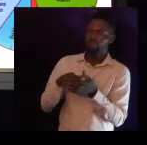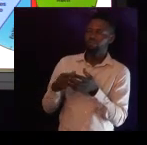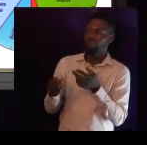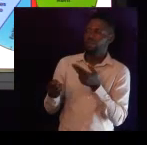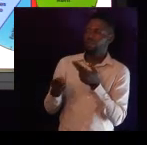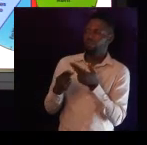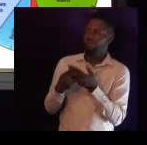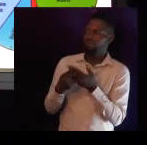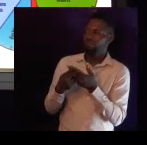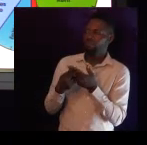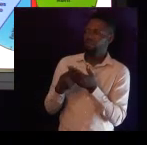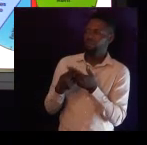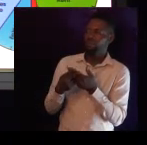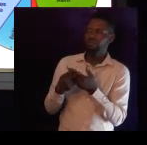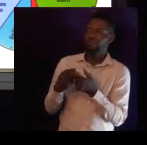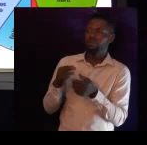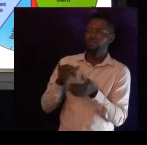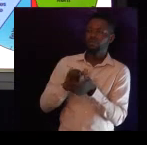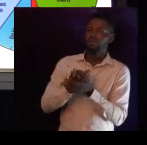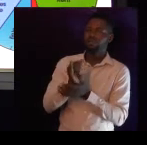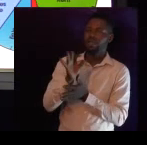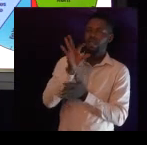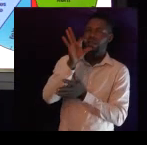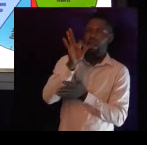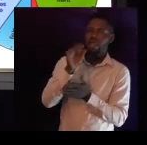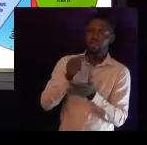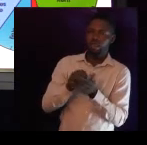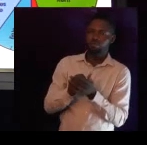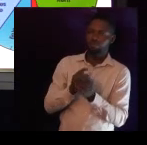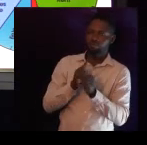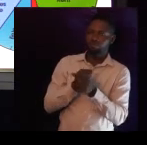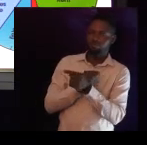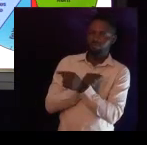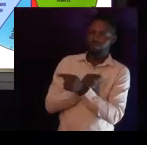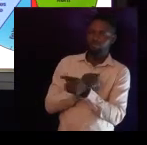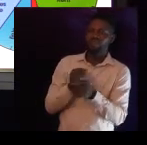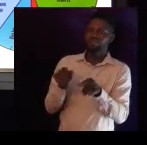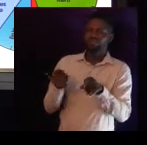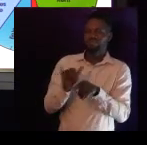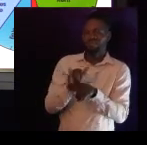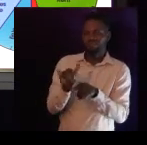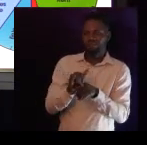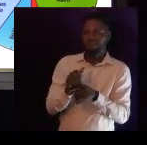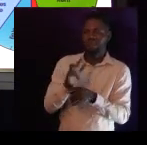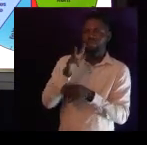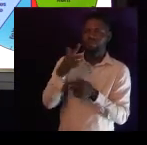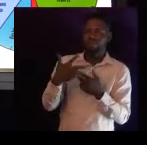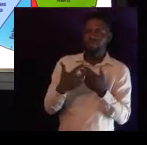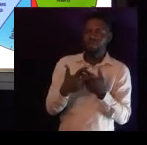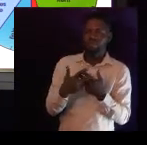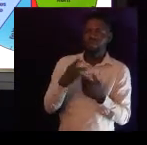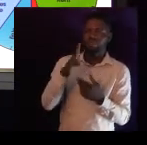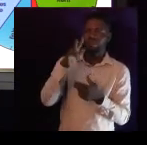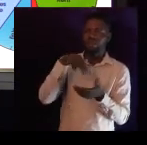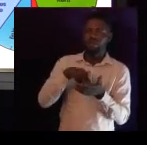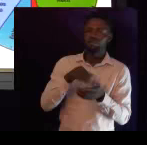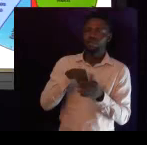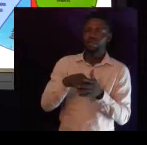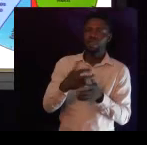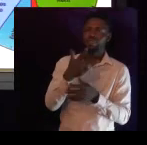here. 3,000 times 3 will give you 9,000, which is something as saying 3,000 in 3